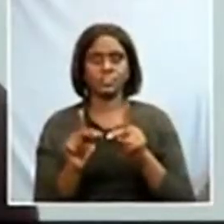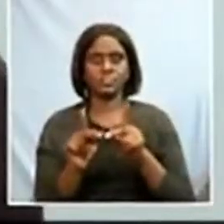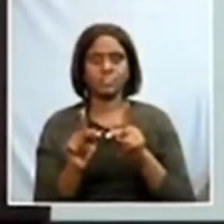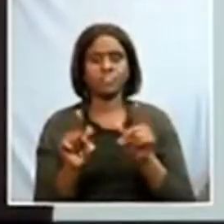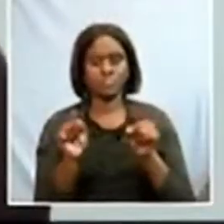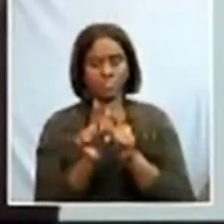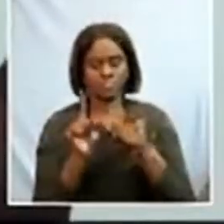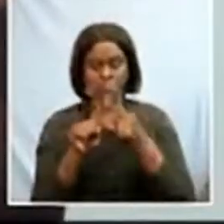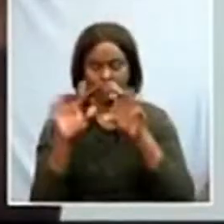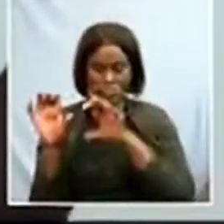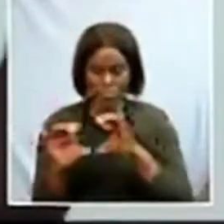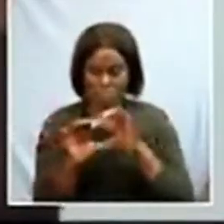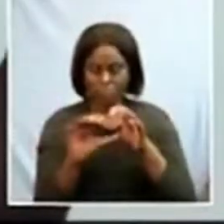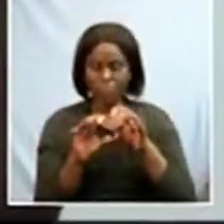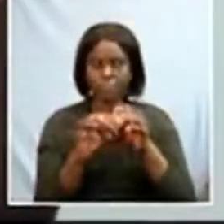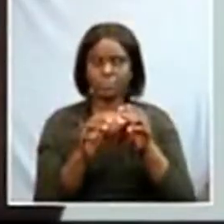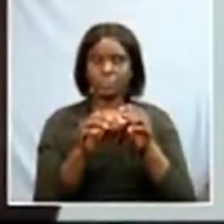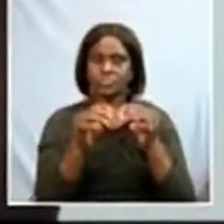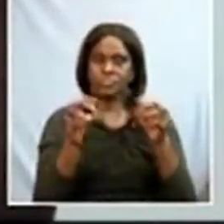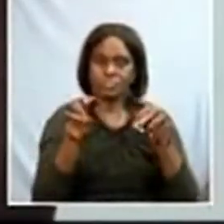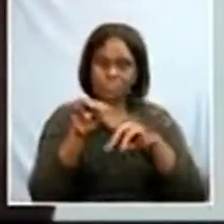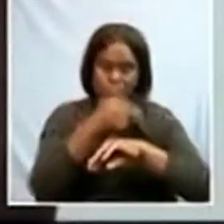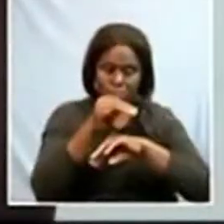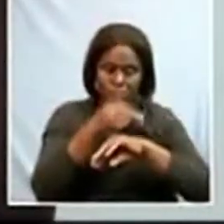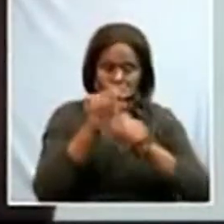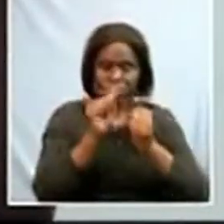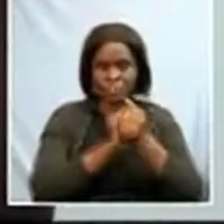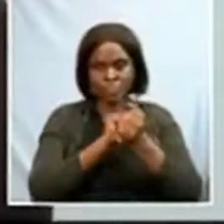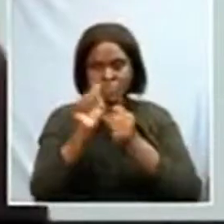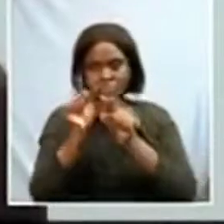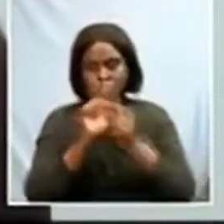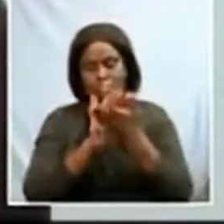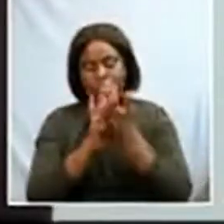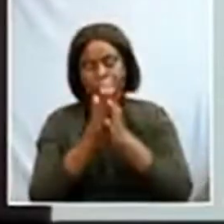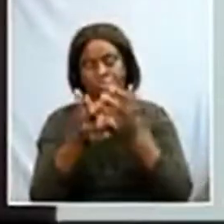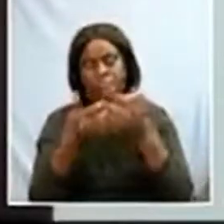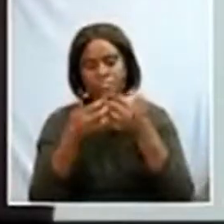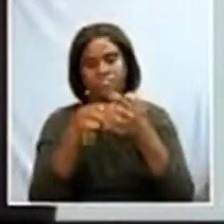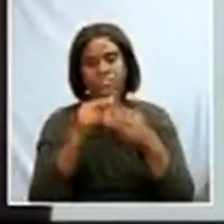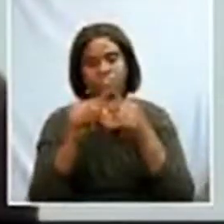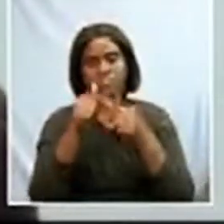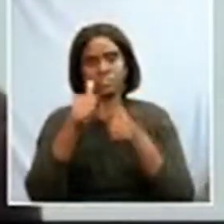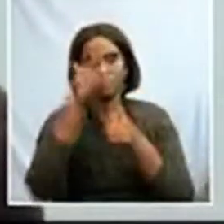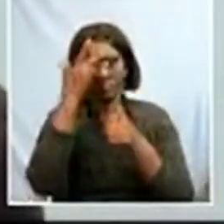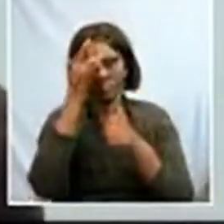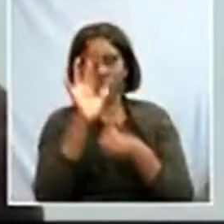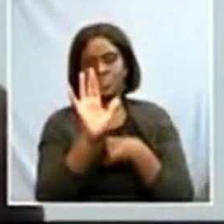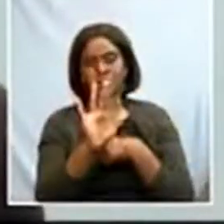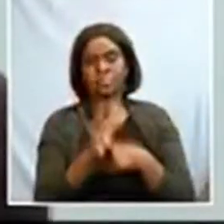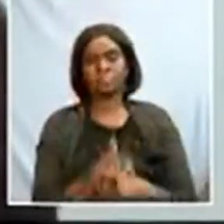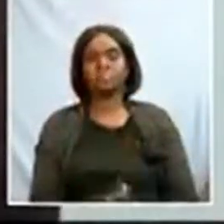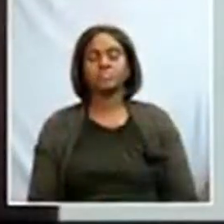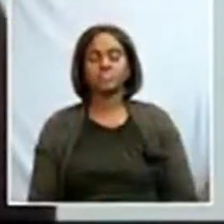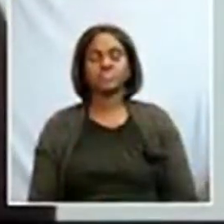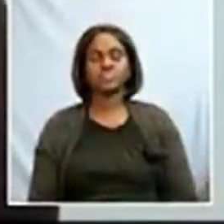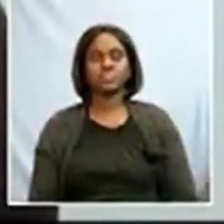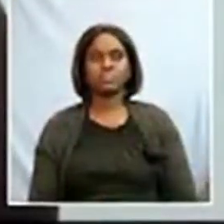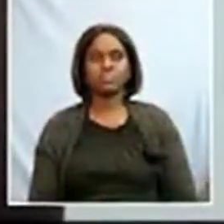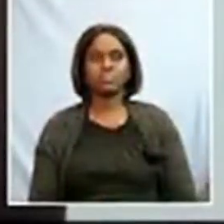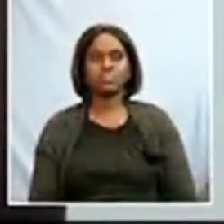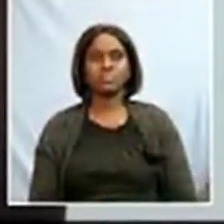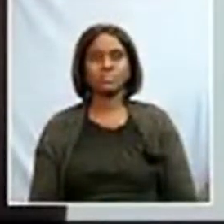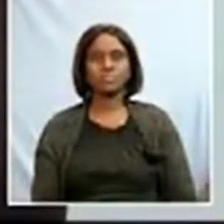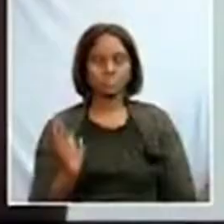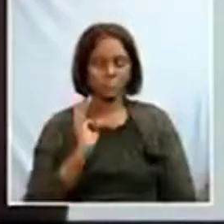Just to do the ADMA, the mathematics, and pass and become an engineer, it means you're very intelligent. And